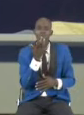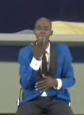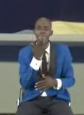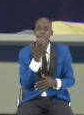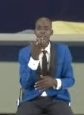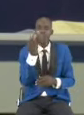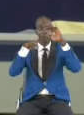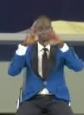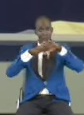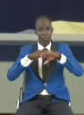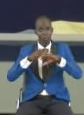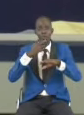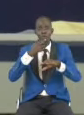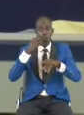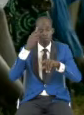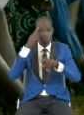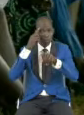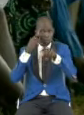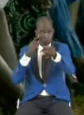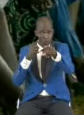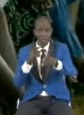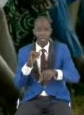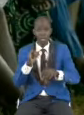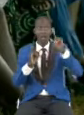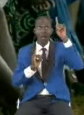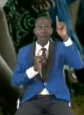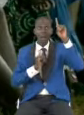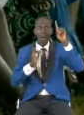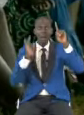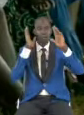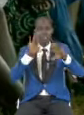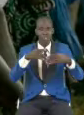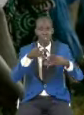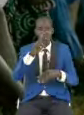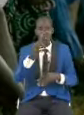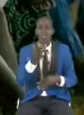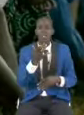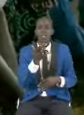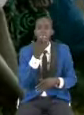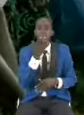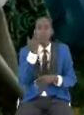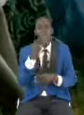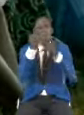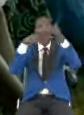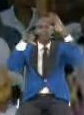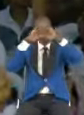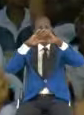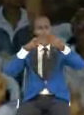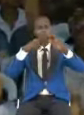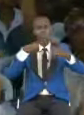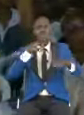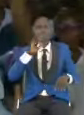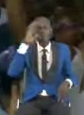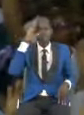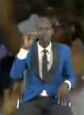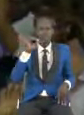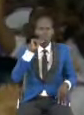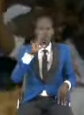you a taste of heaven. Where is she? What is he there?